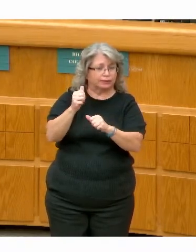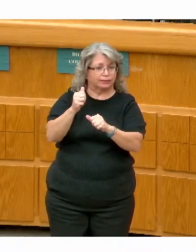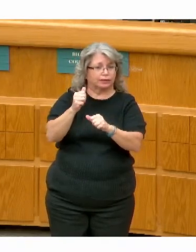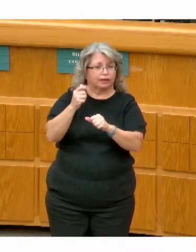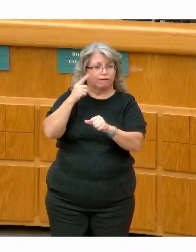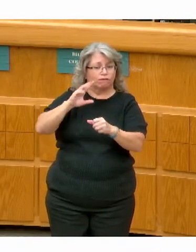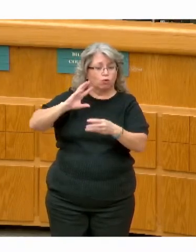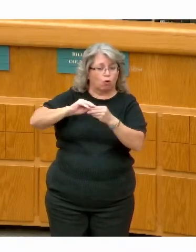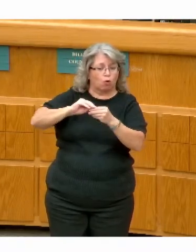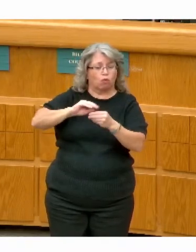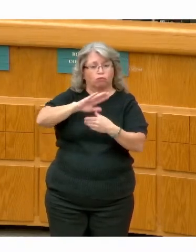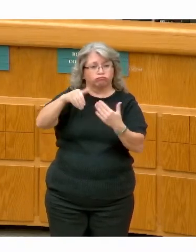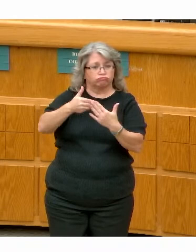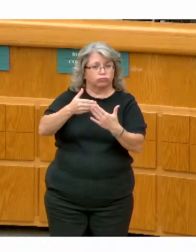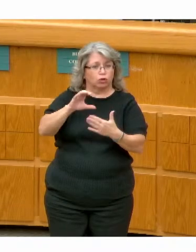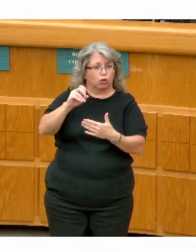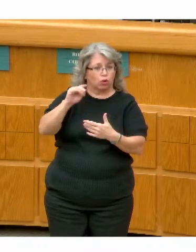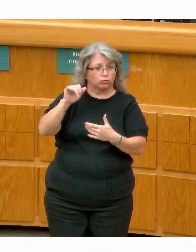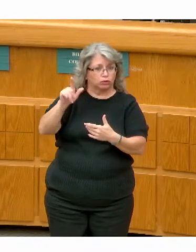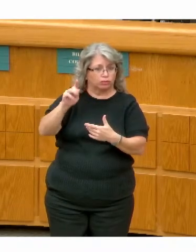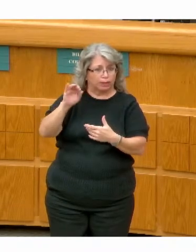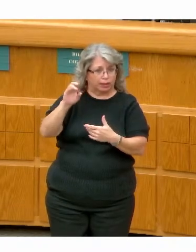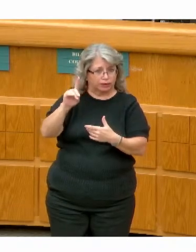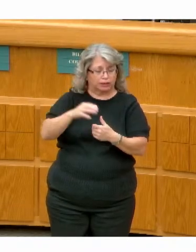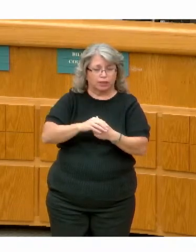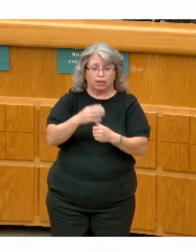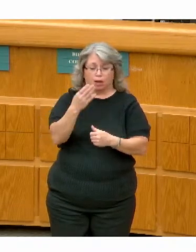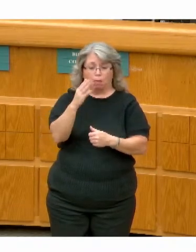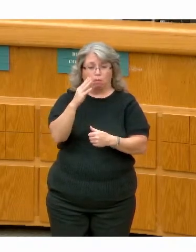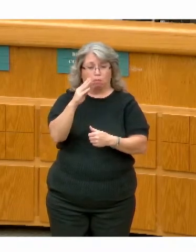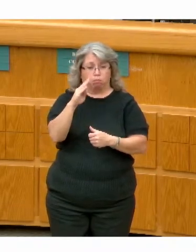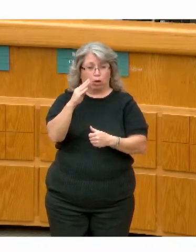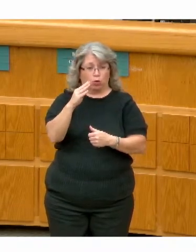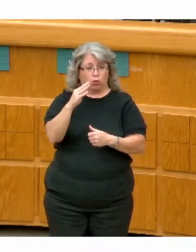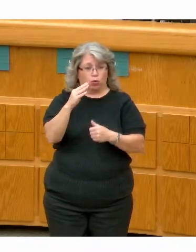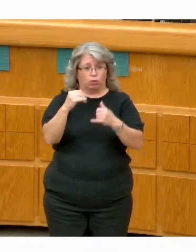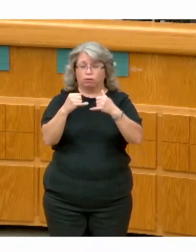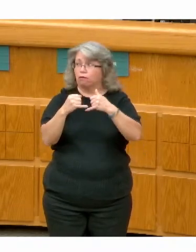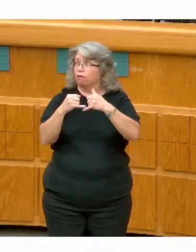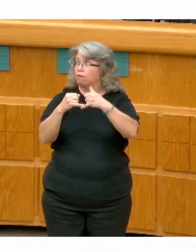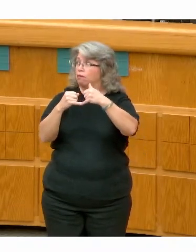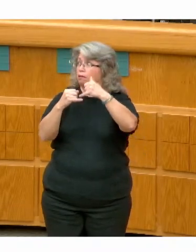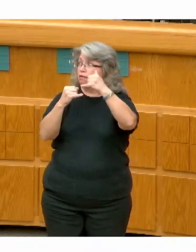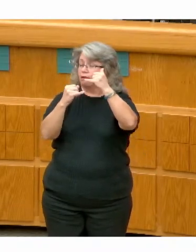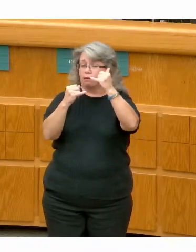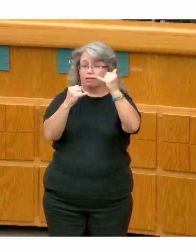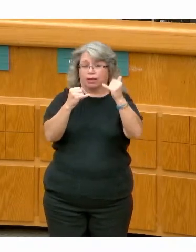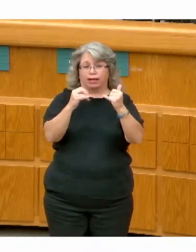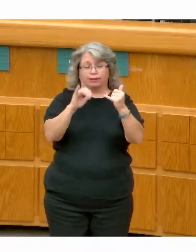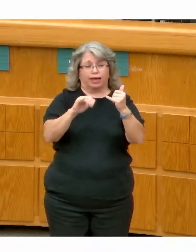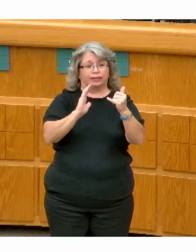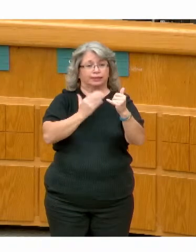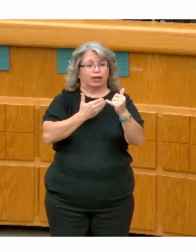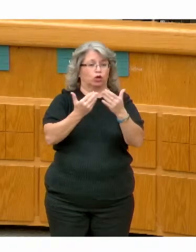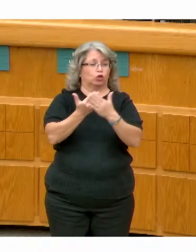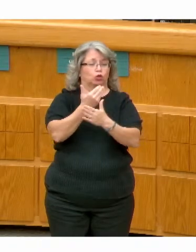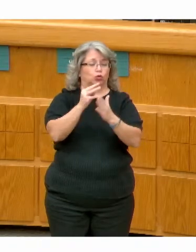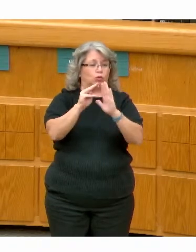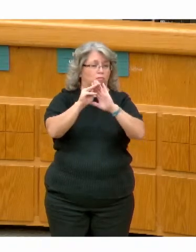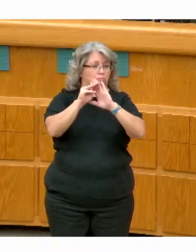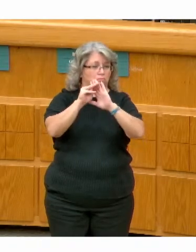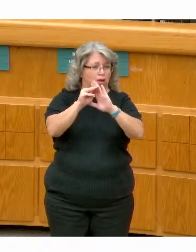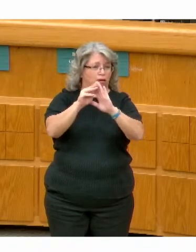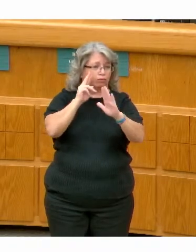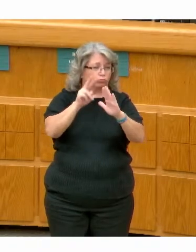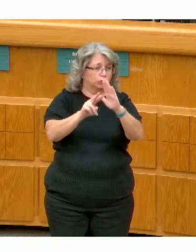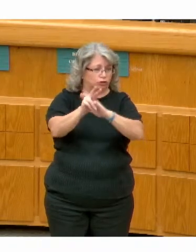Omicron curve and the Delta curve. The blue line is the new projection model, or the new model projection that we've made.